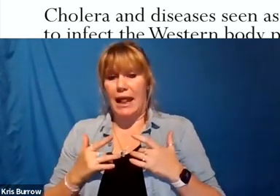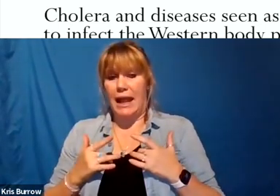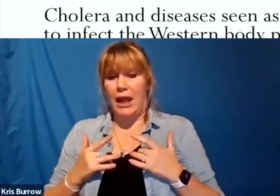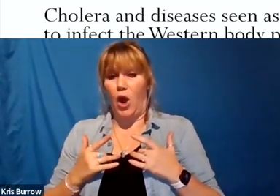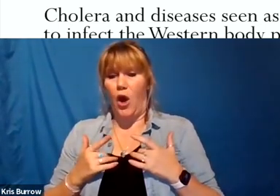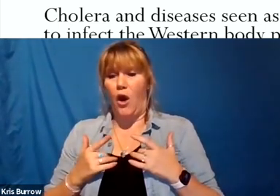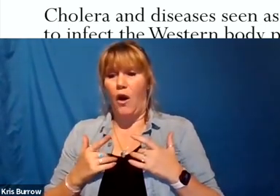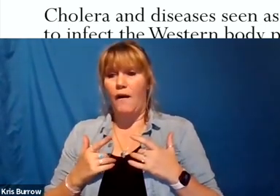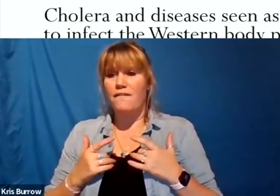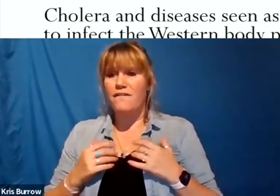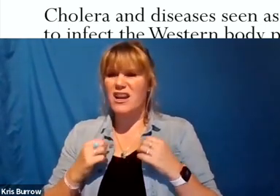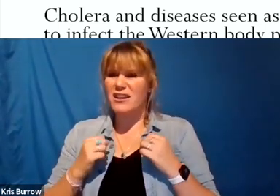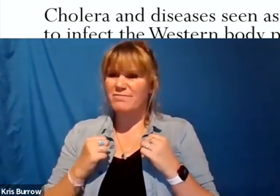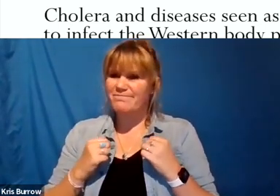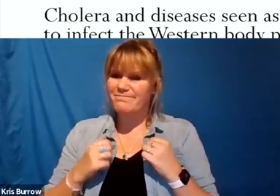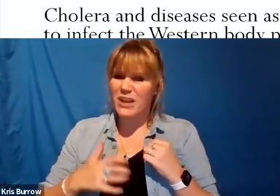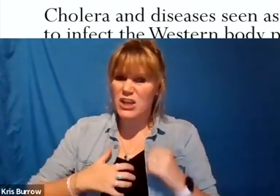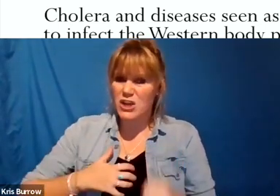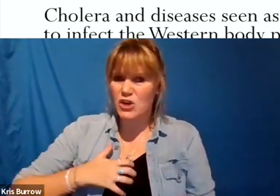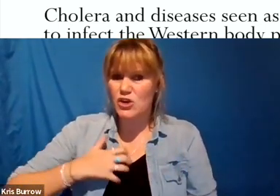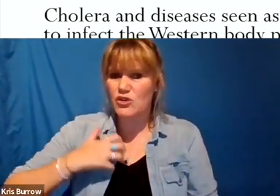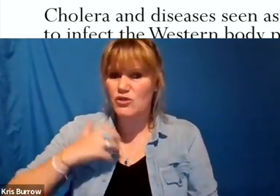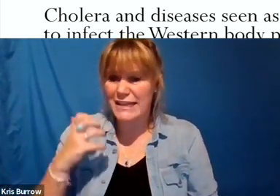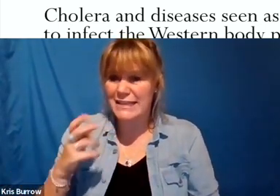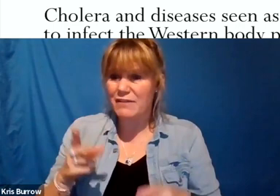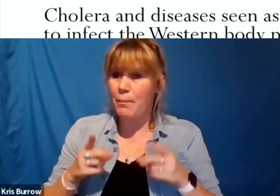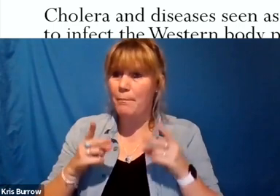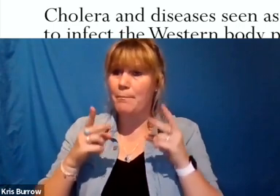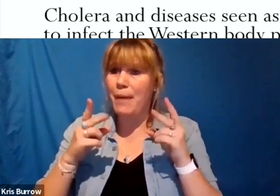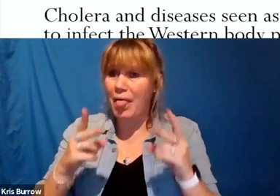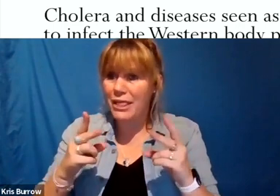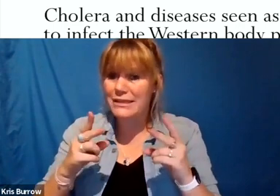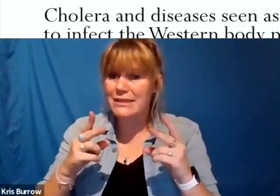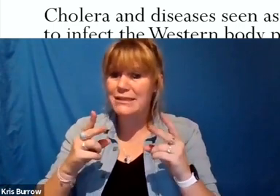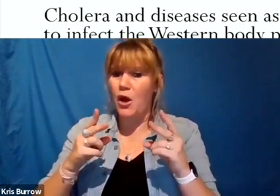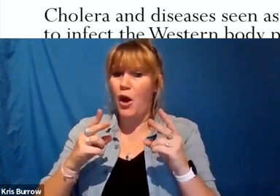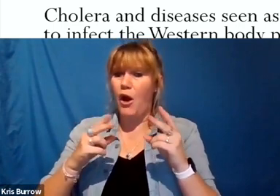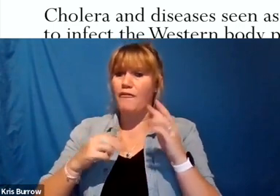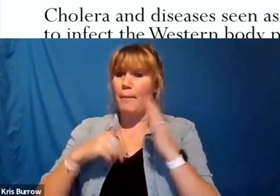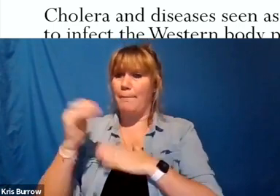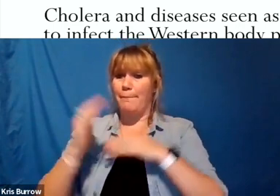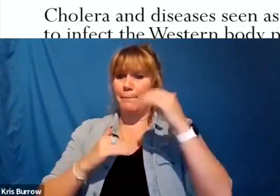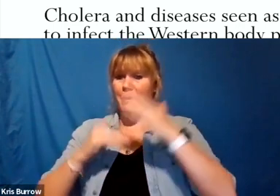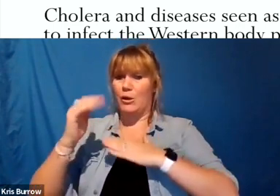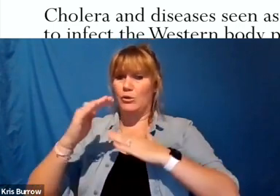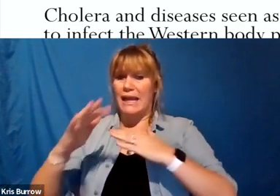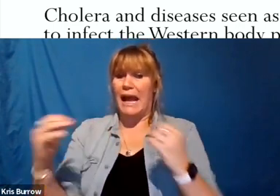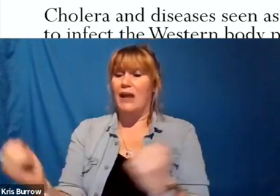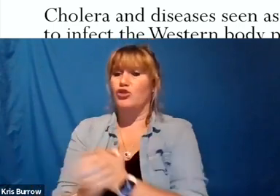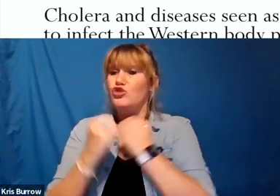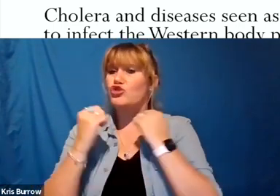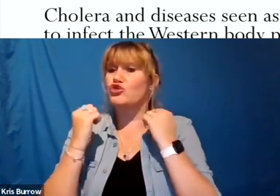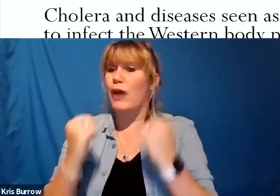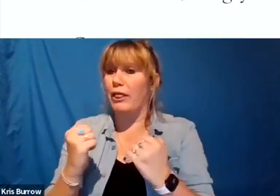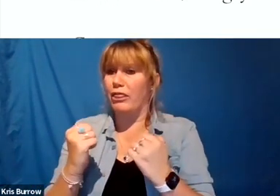methods of empire building in order to keep strengthening Western defences against the contaminating other.